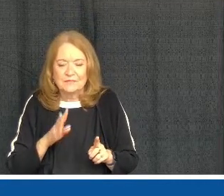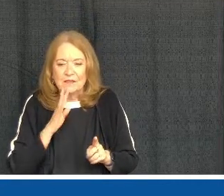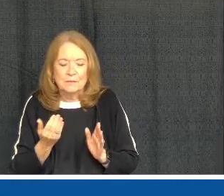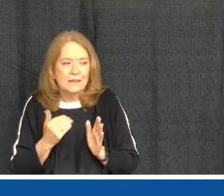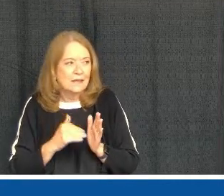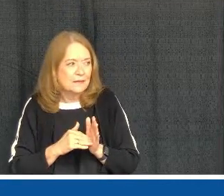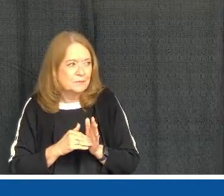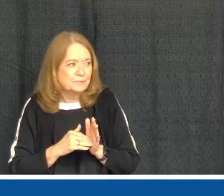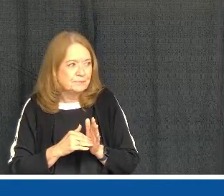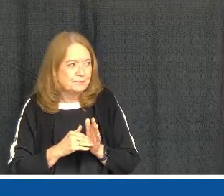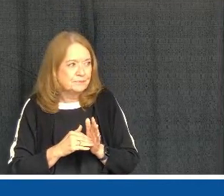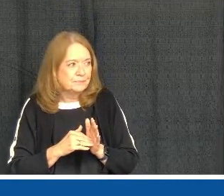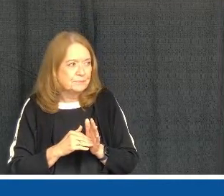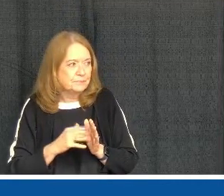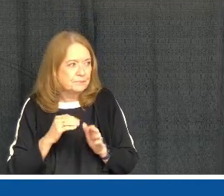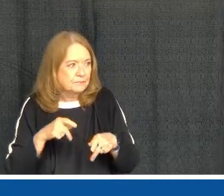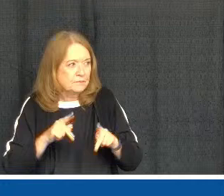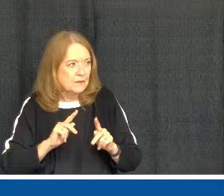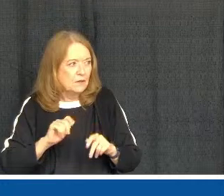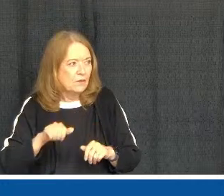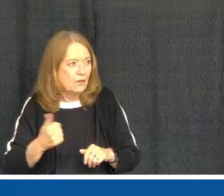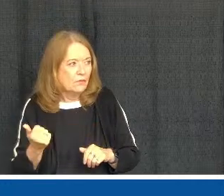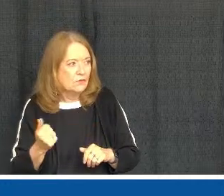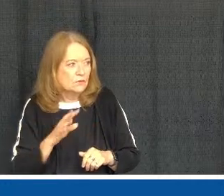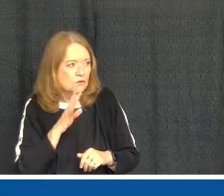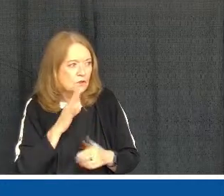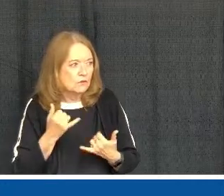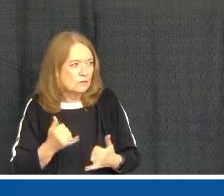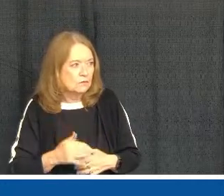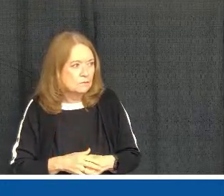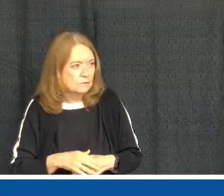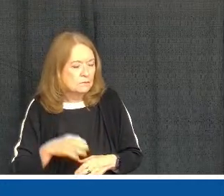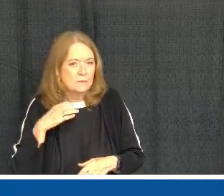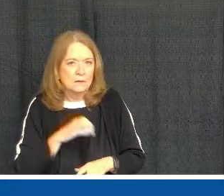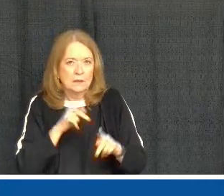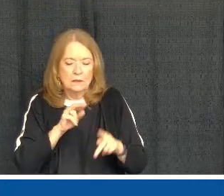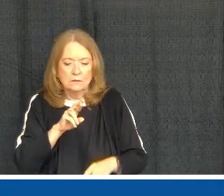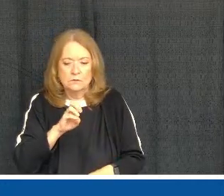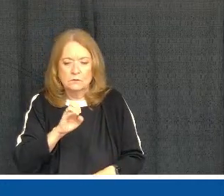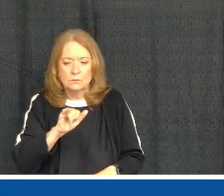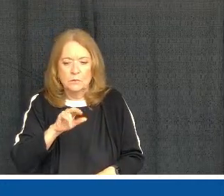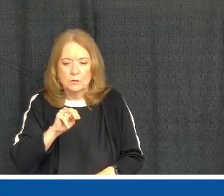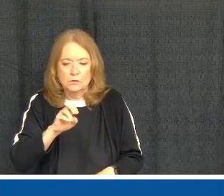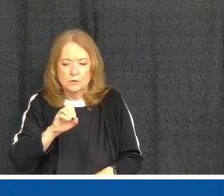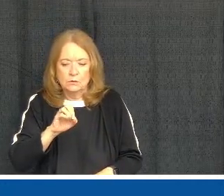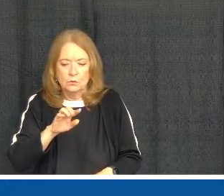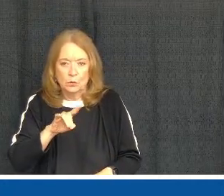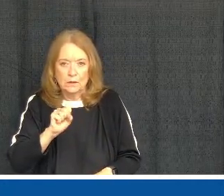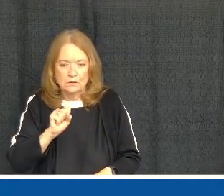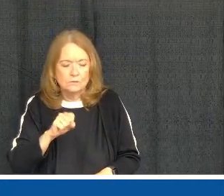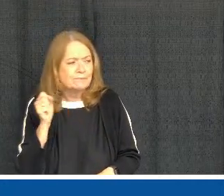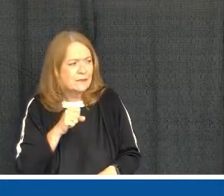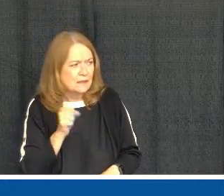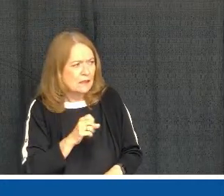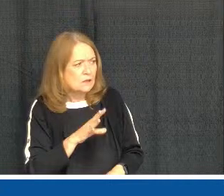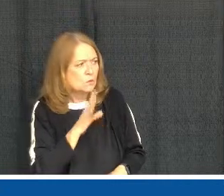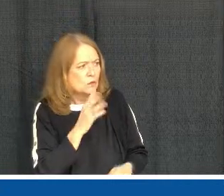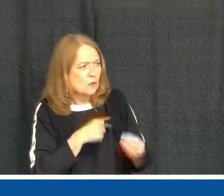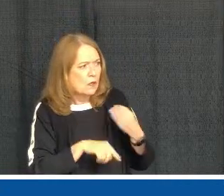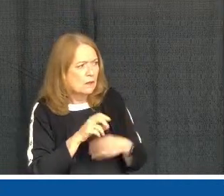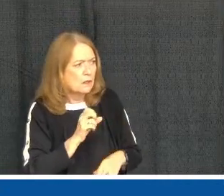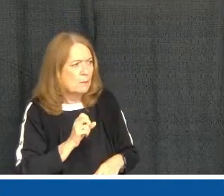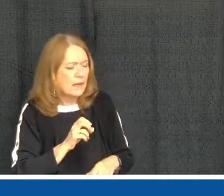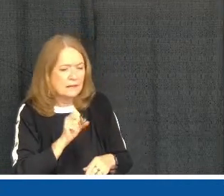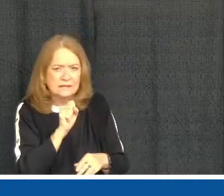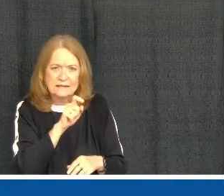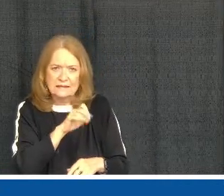minute if that's okay, and allow others to talk. Councilperson Reynolds, you're recognized. Yes, we're talking about staffing